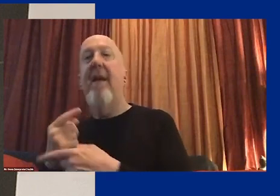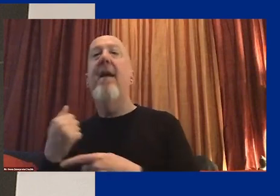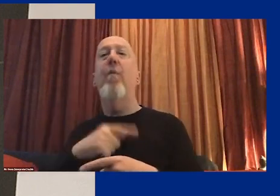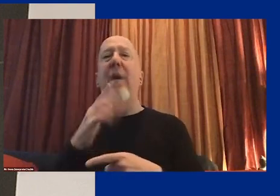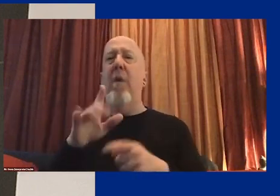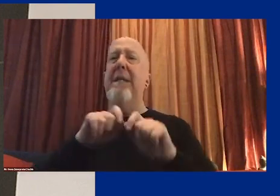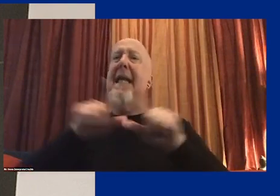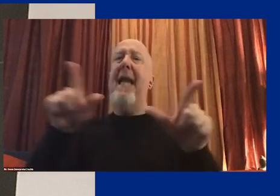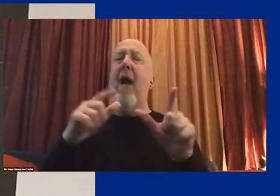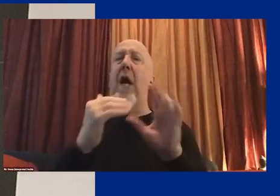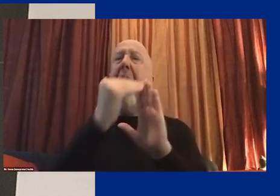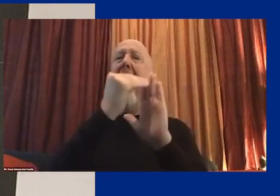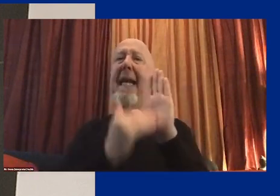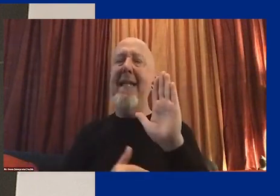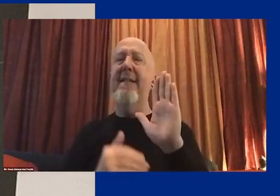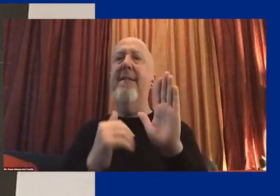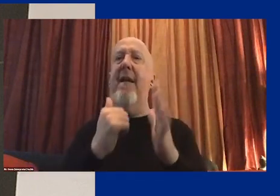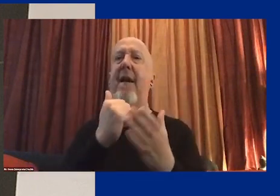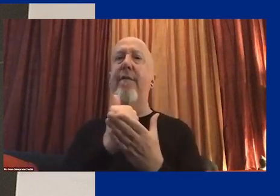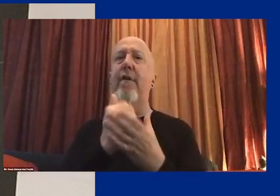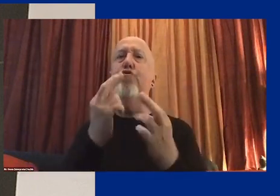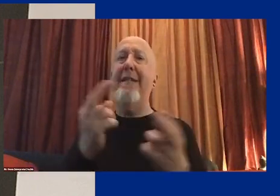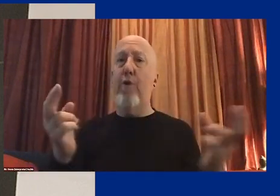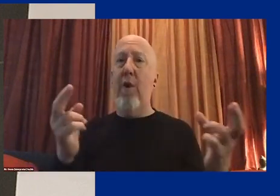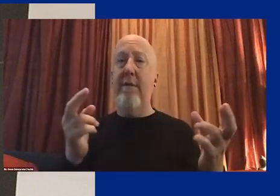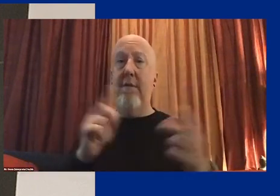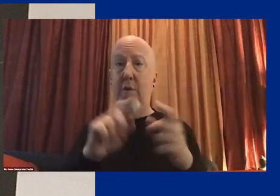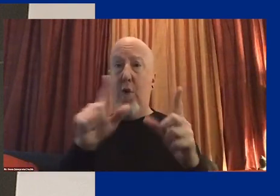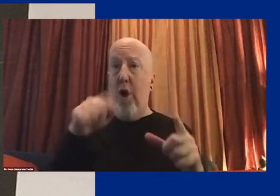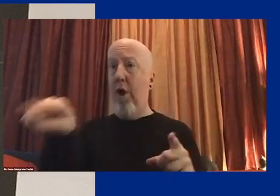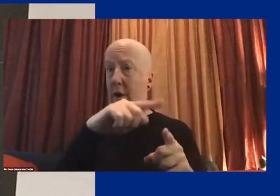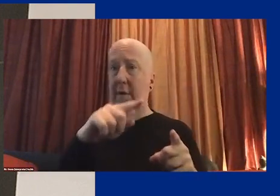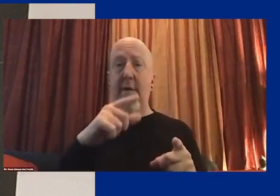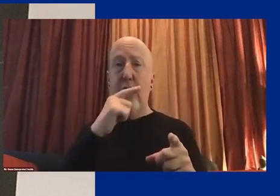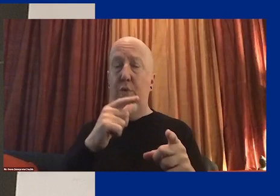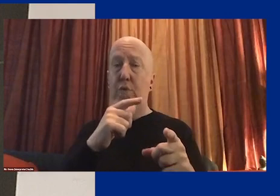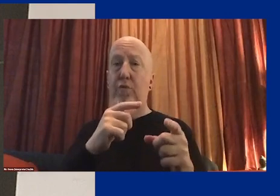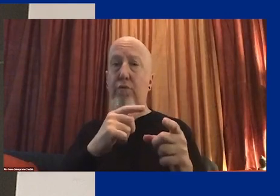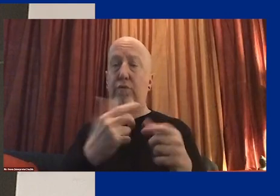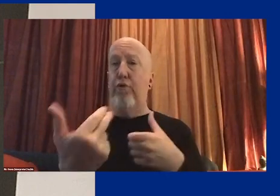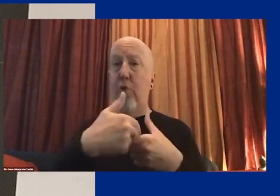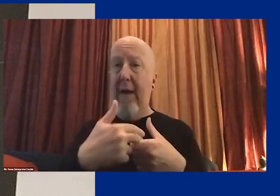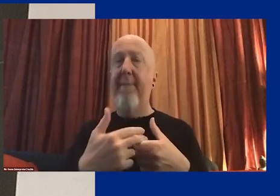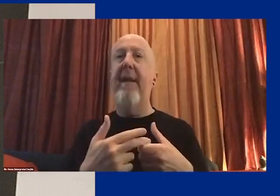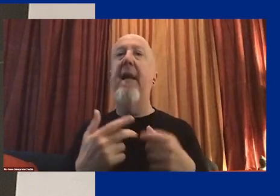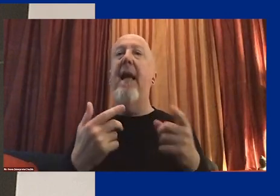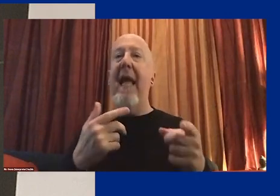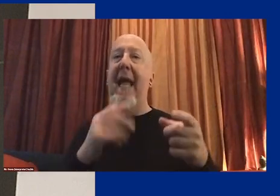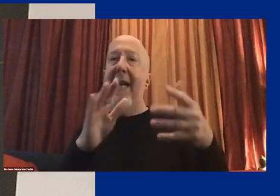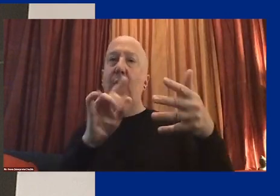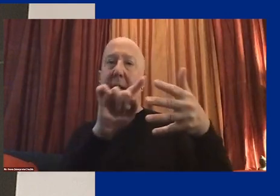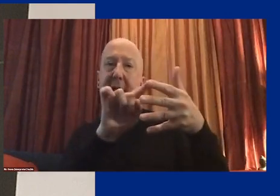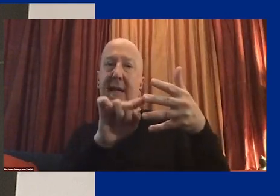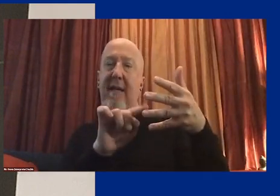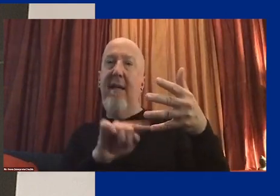resources to everybody who's participating and registered, and we will put where to contact everybody with